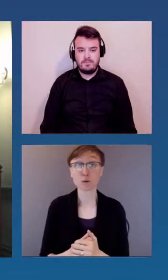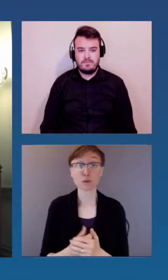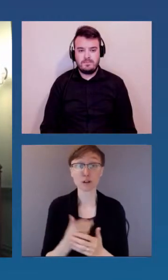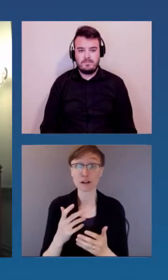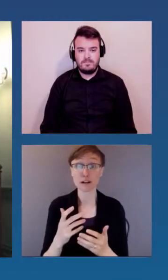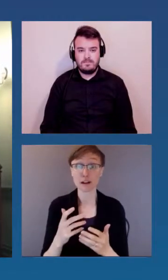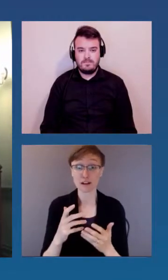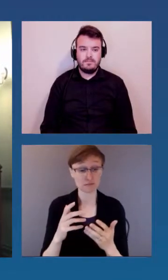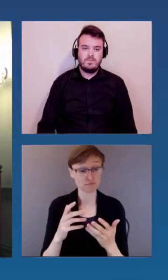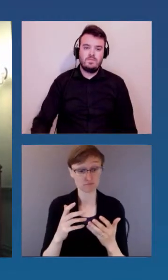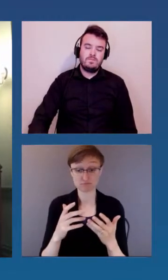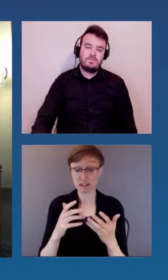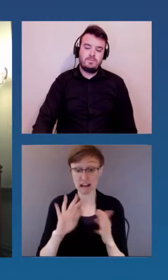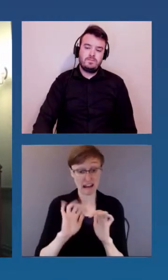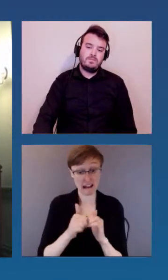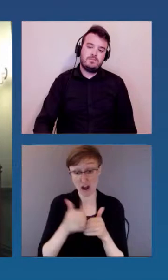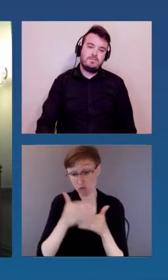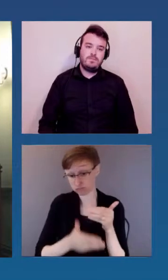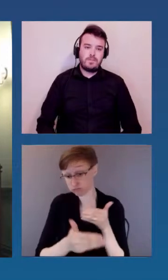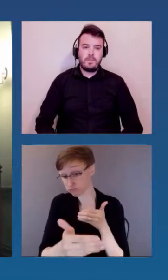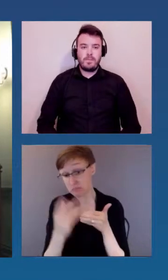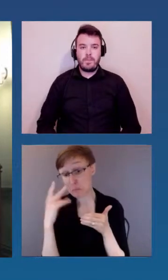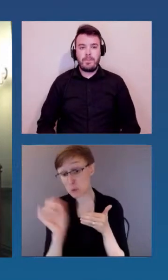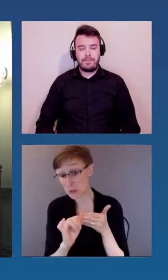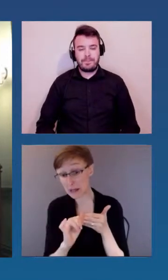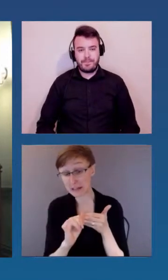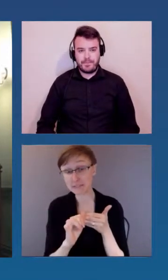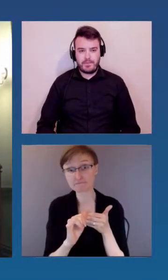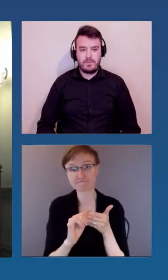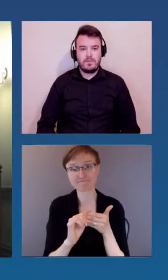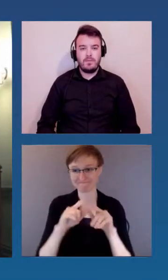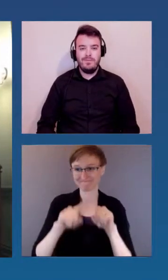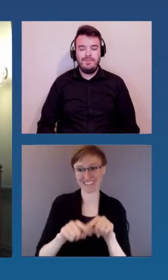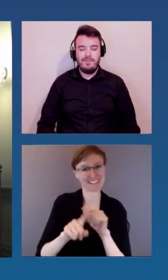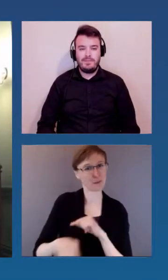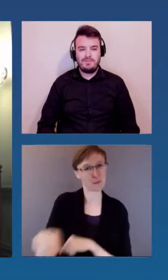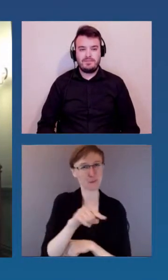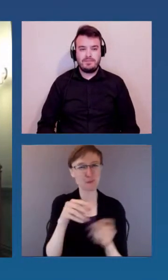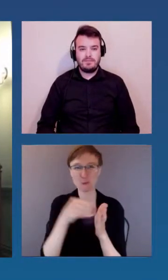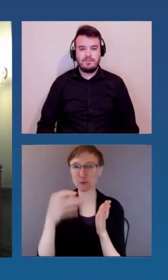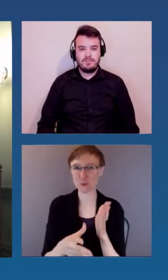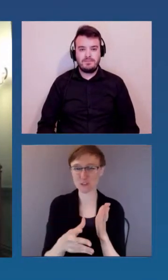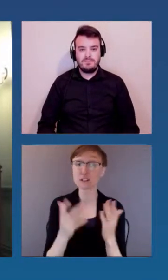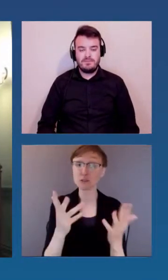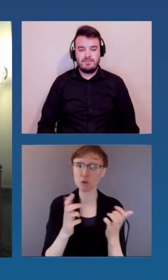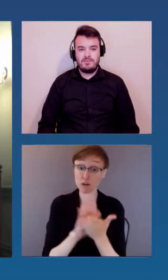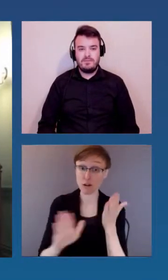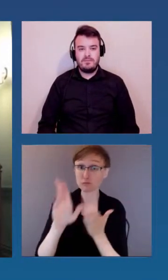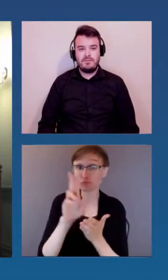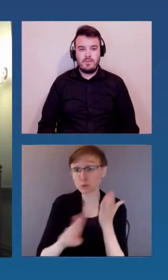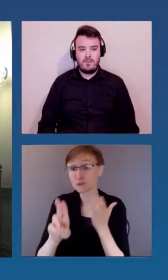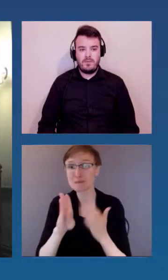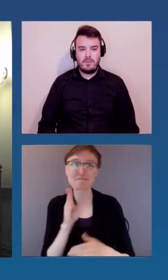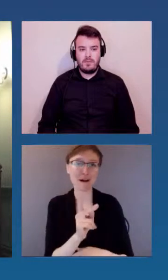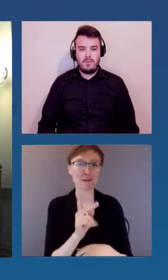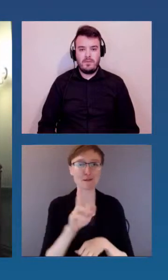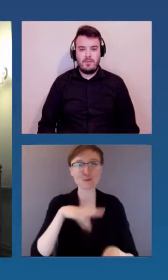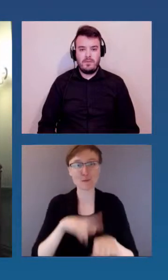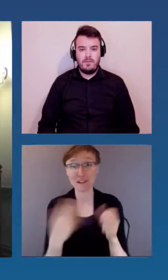anyone that breaks the provincial order prohibiting large gatherings. If you don't cooperate, you'll have to pay a fine of